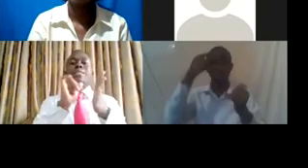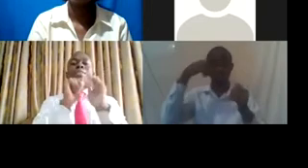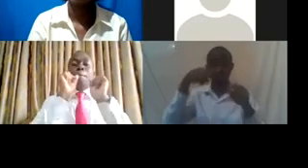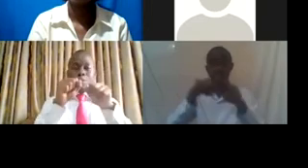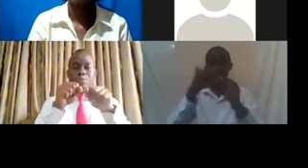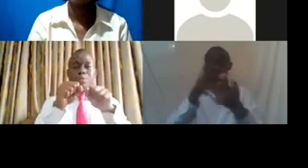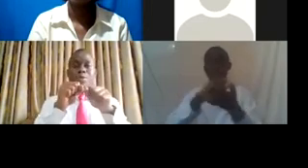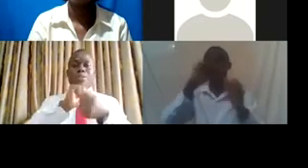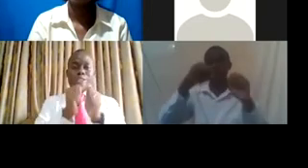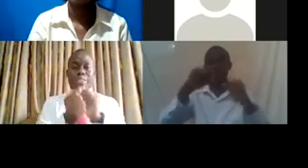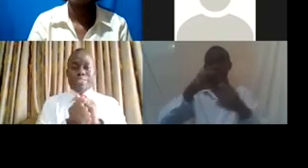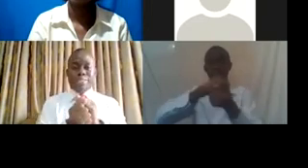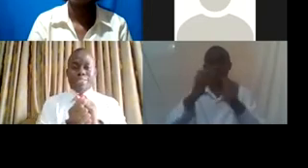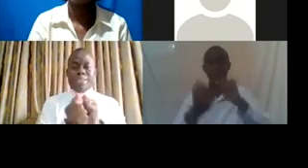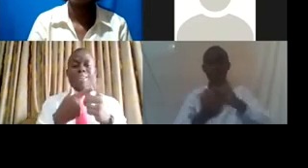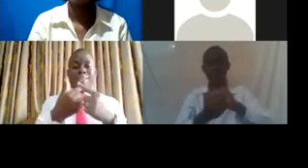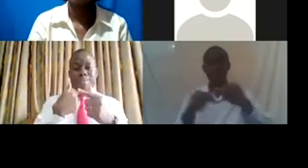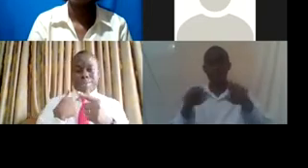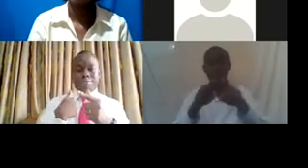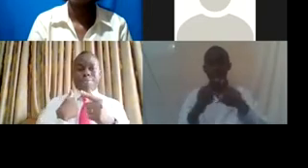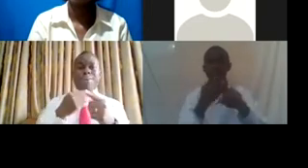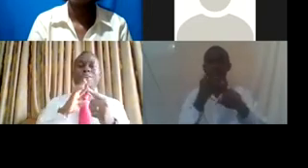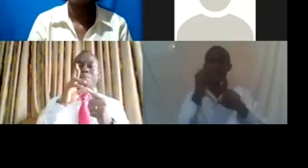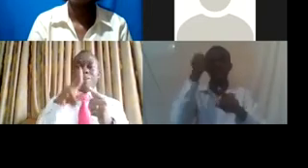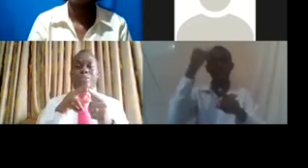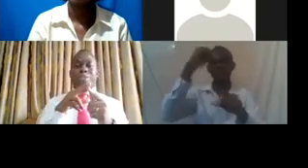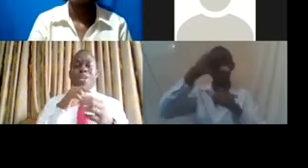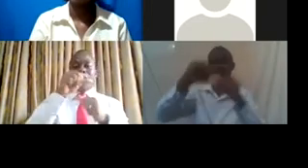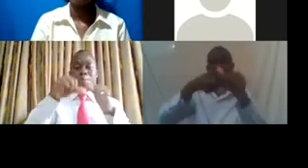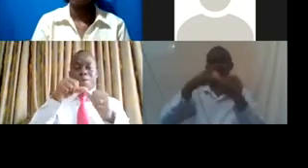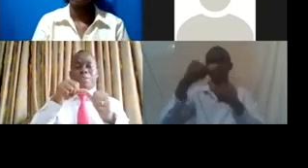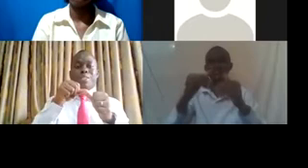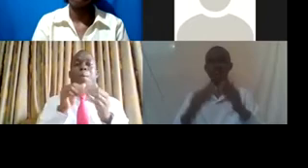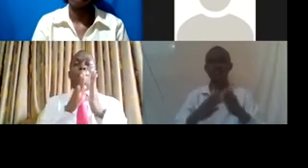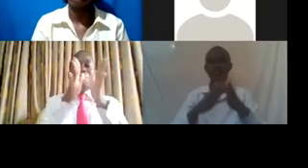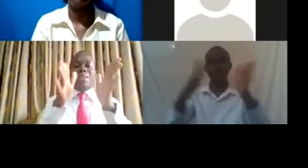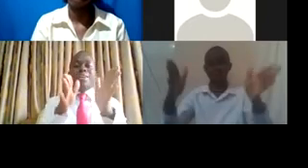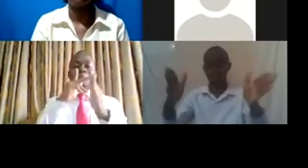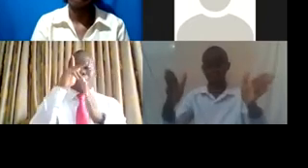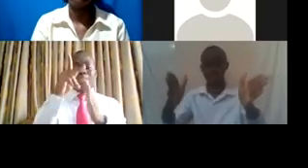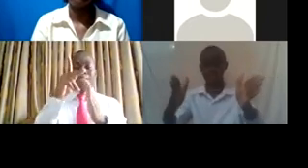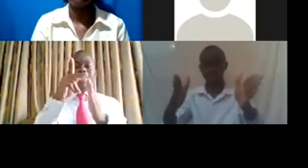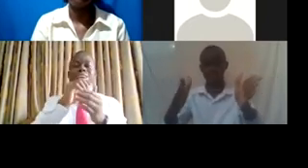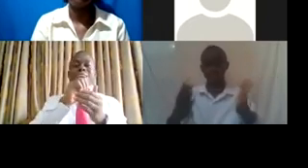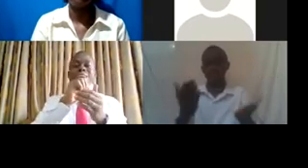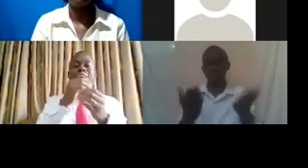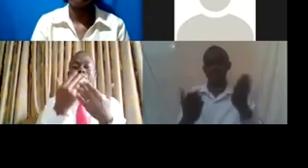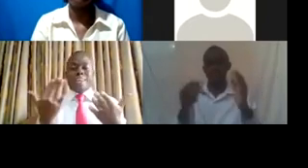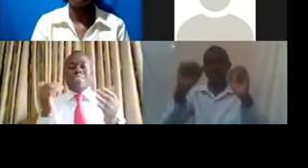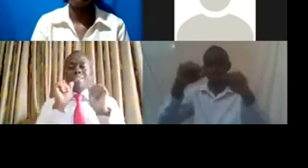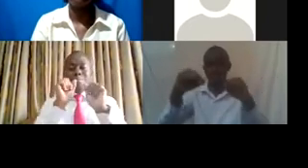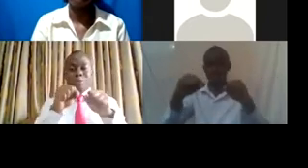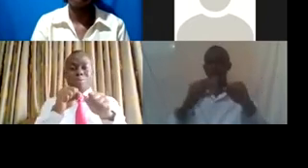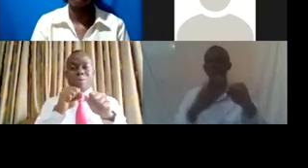amended. And then it has made recommendations about public policy measures that may need to be taken